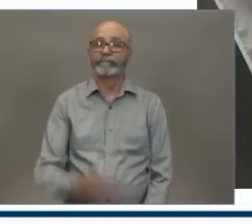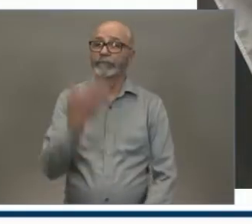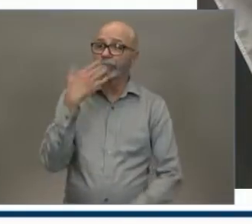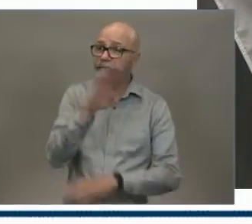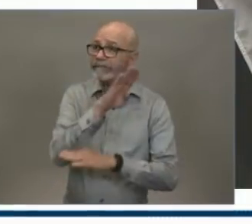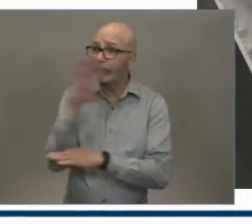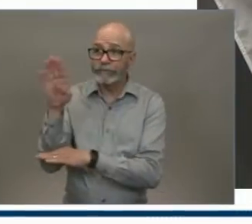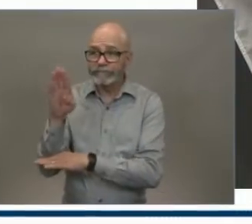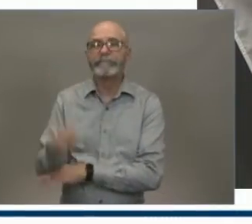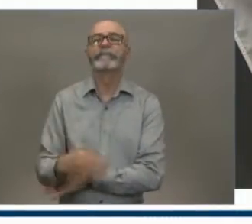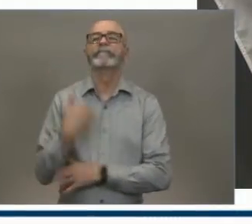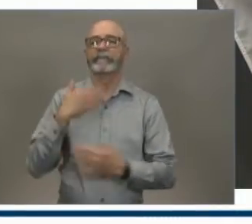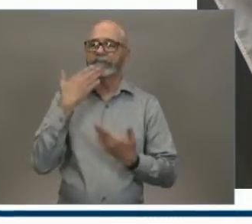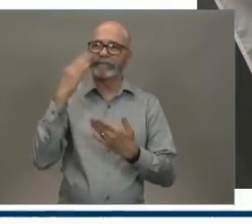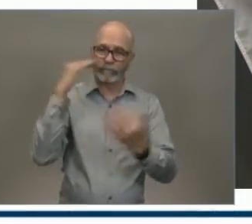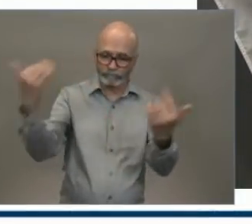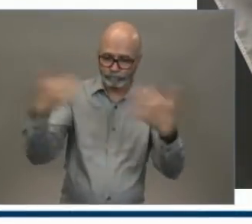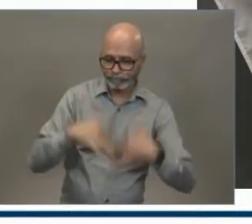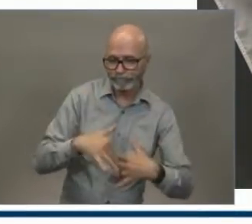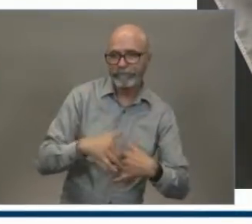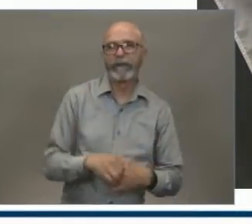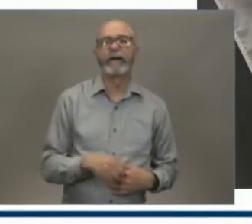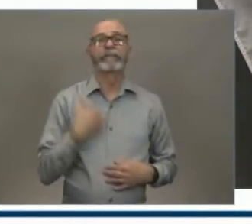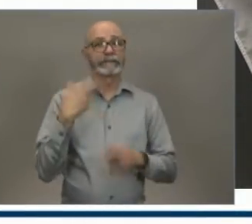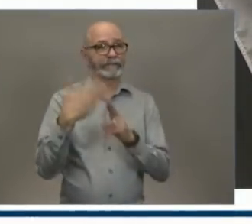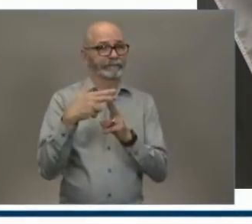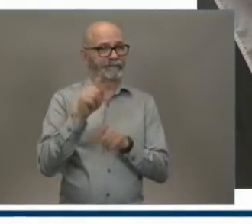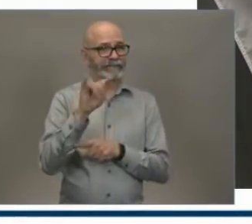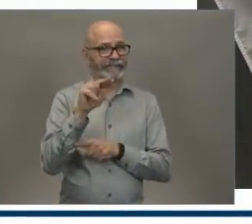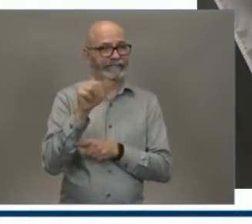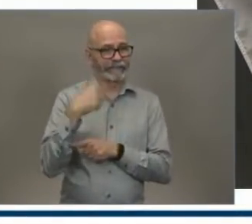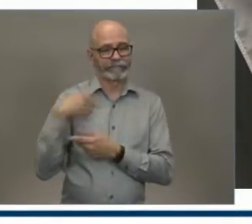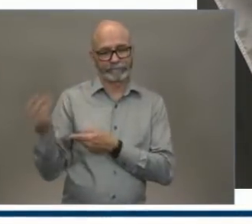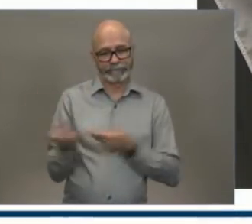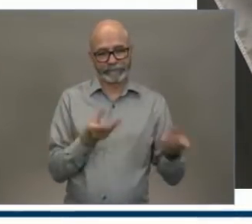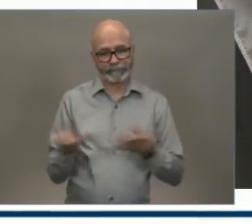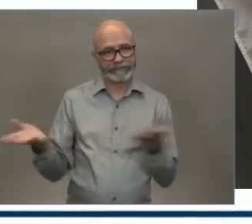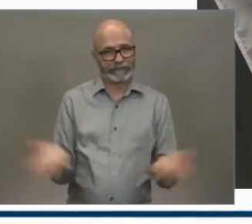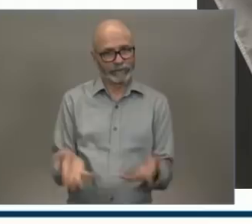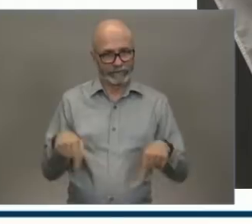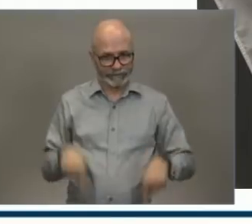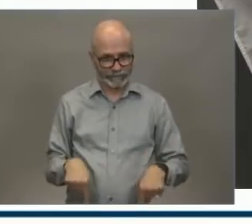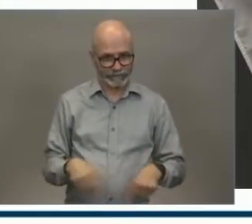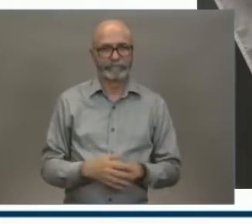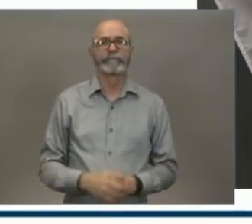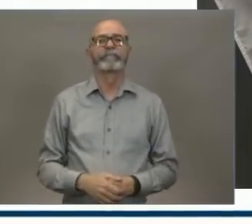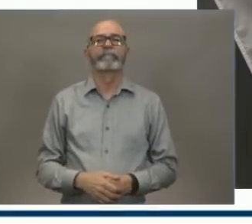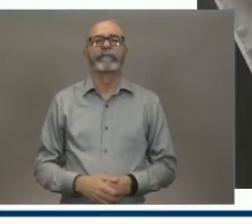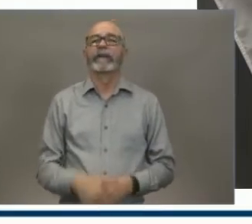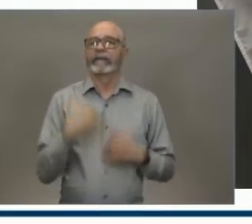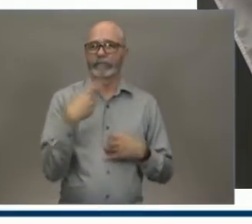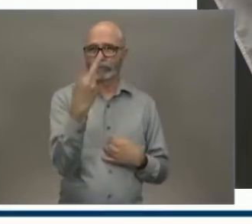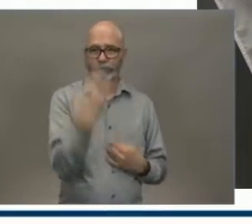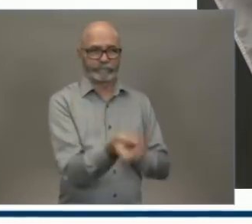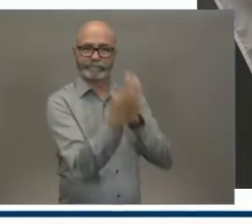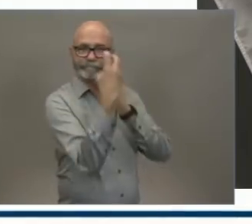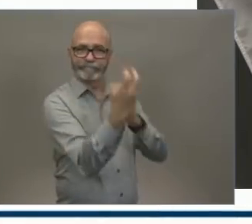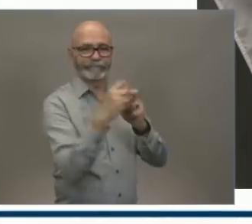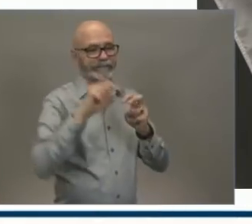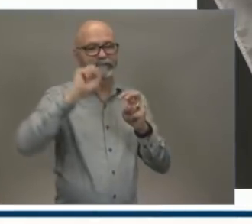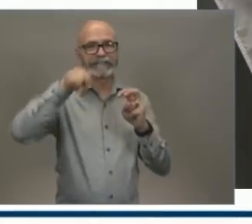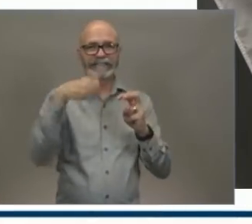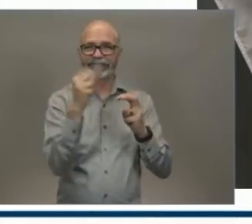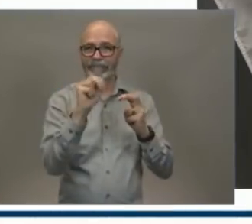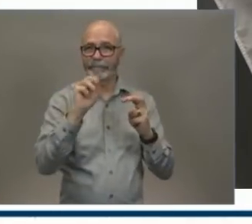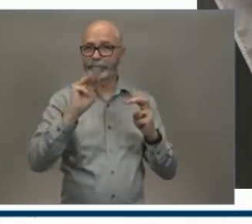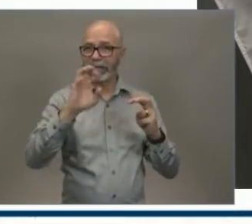Good afternoon and thank you for joining us. My name is Tina Tebow and I will be your moderator for this afternoon's briefing. Joining us today, the Honourable Stephen McNeil, Premier